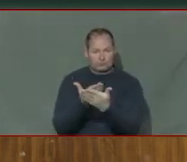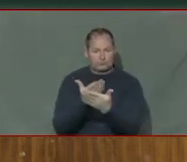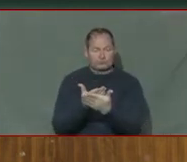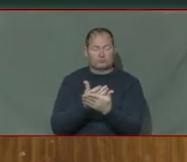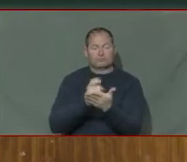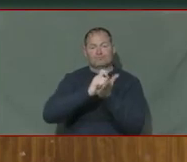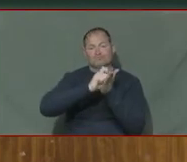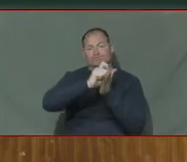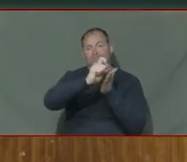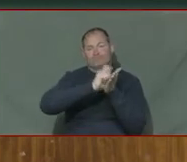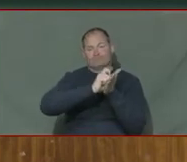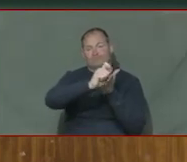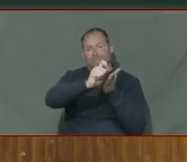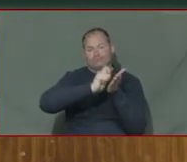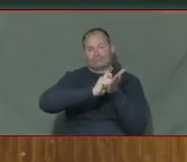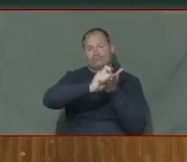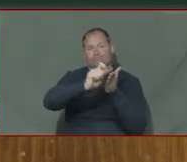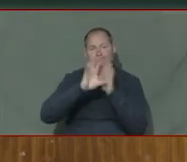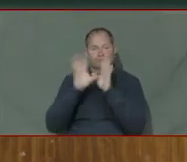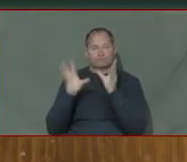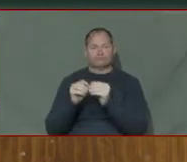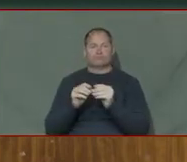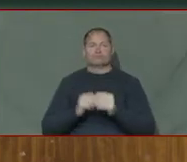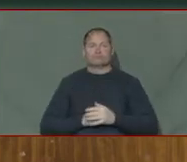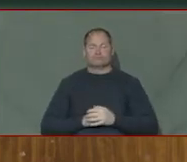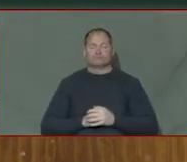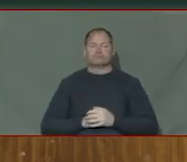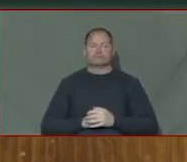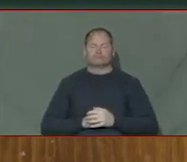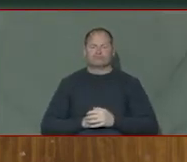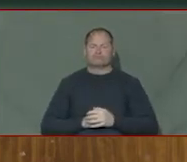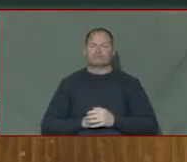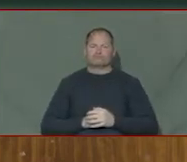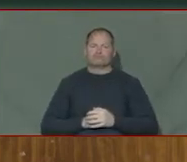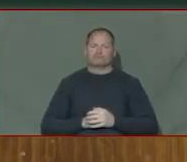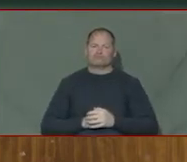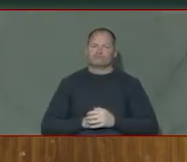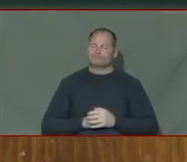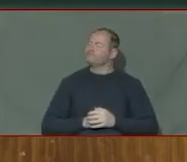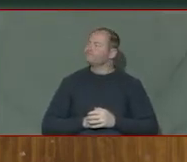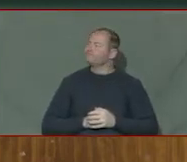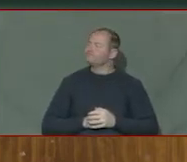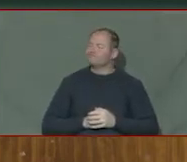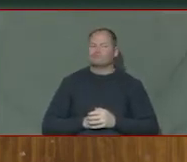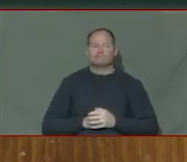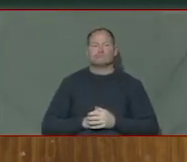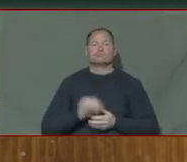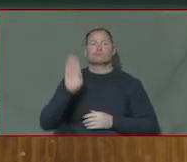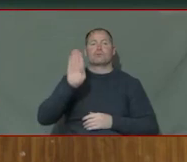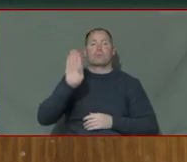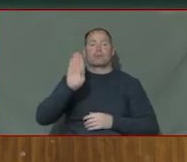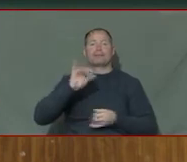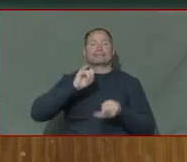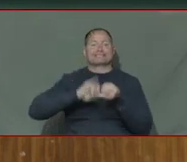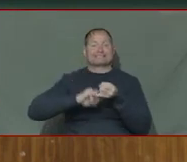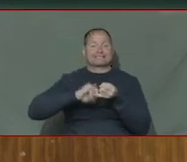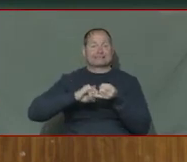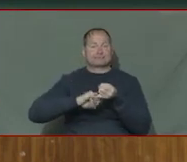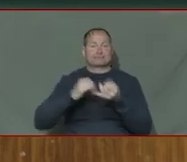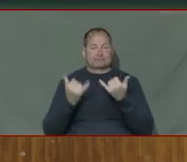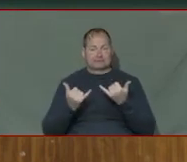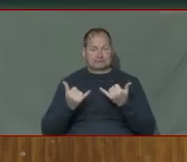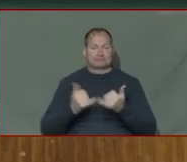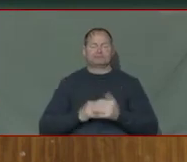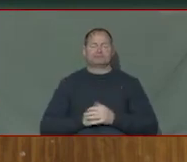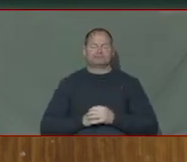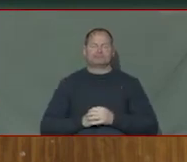plus 2r plus pi r is equal to 60. Then I'm going to make b the subject of the formula. So we can